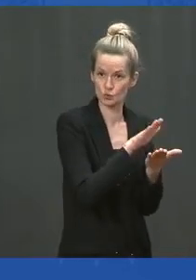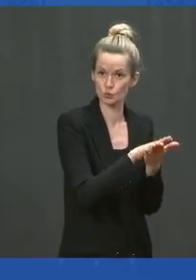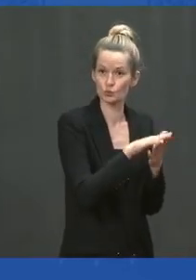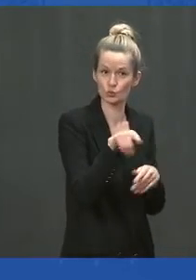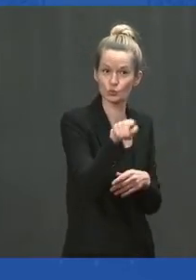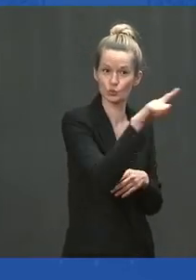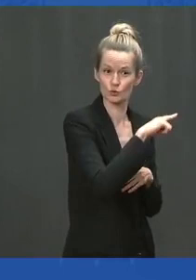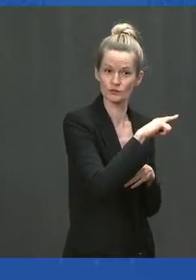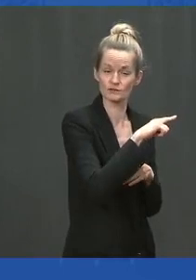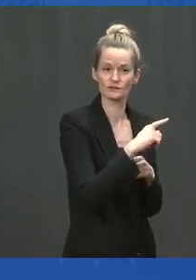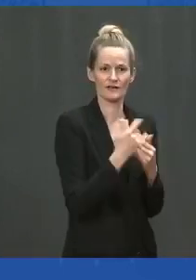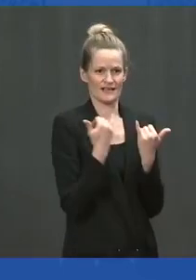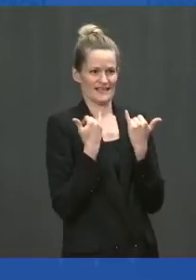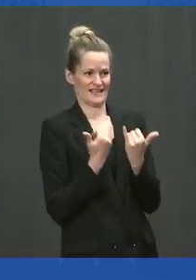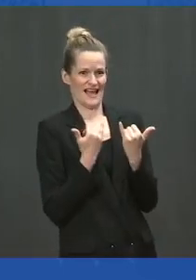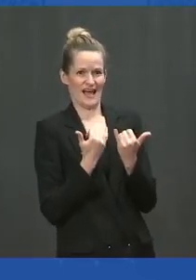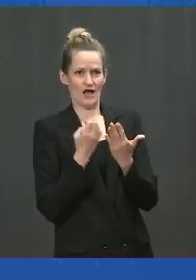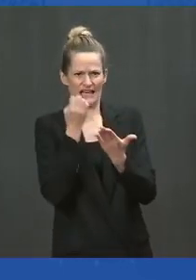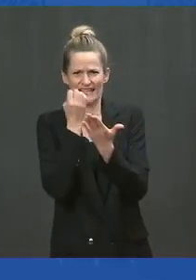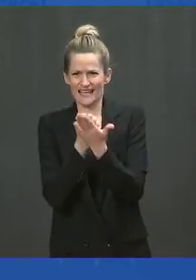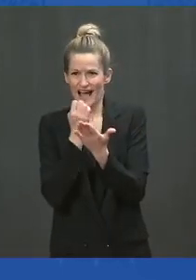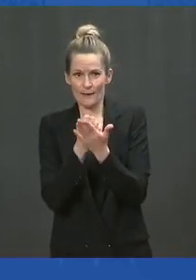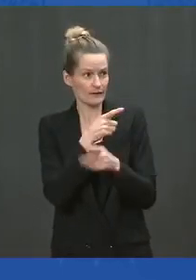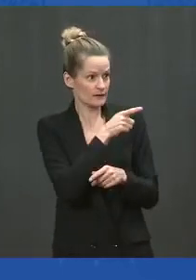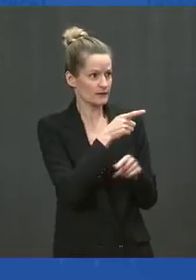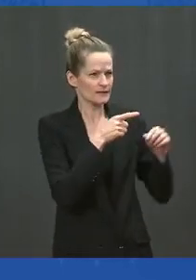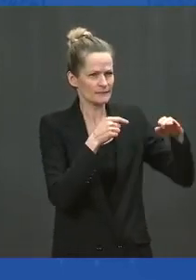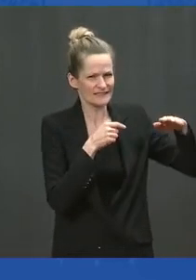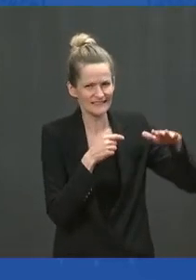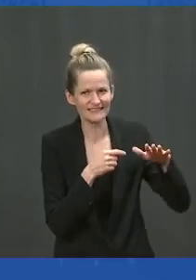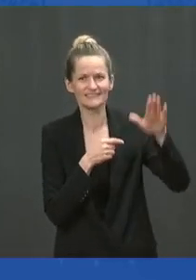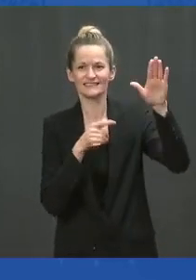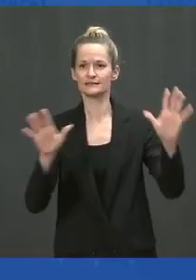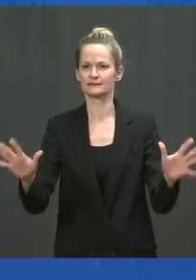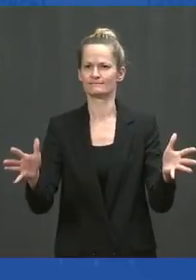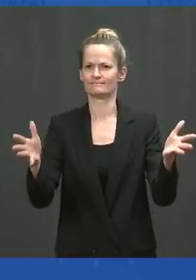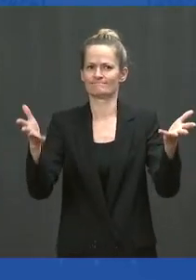result, in the past 3 months, we've created, on average,